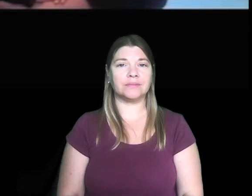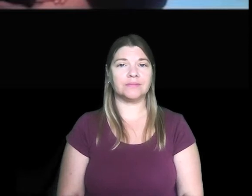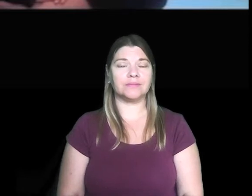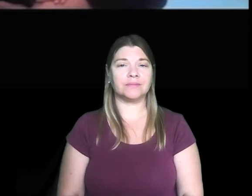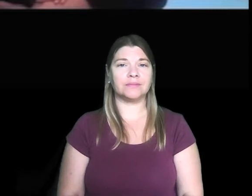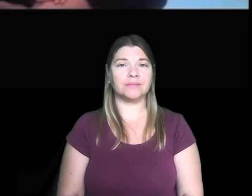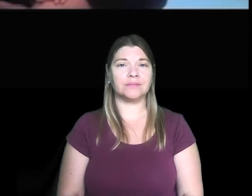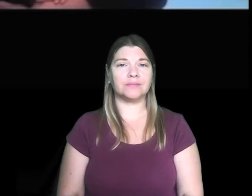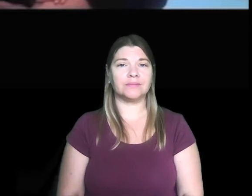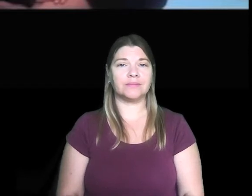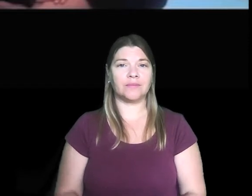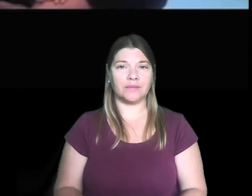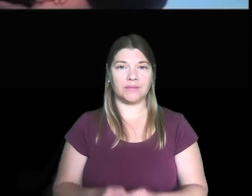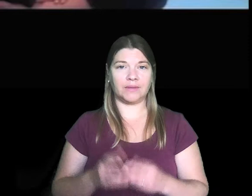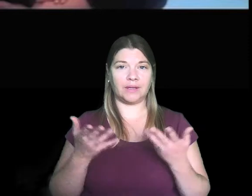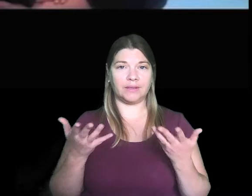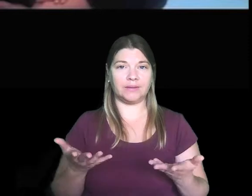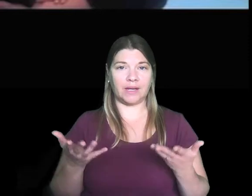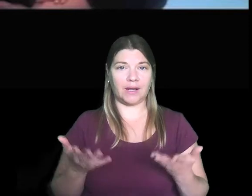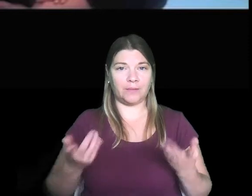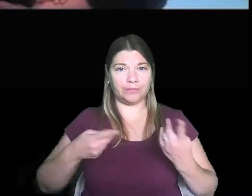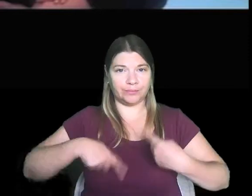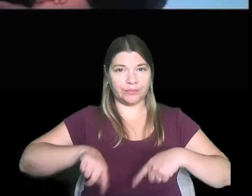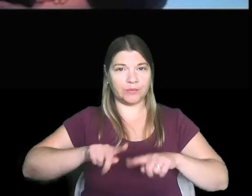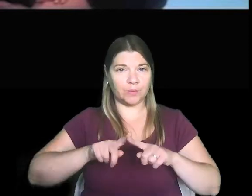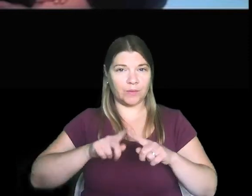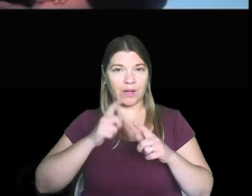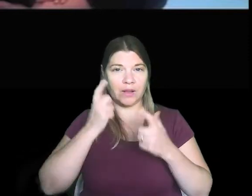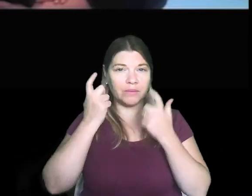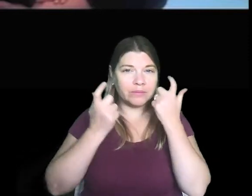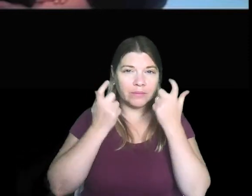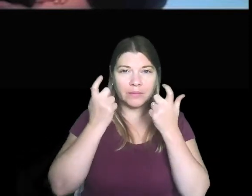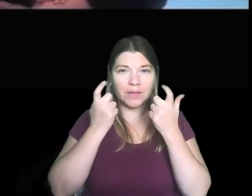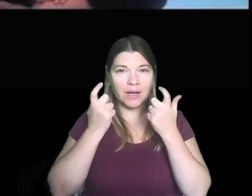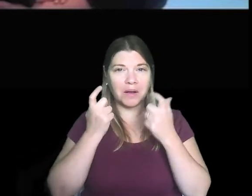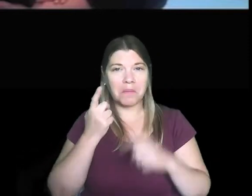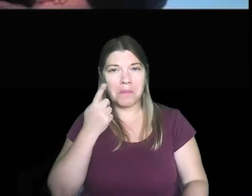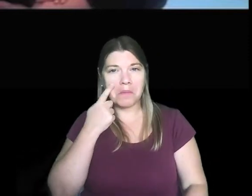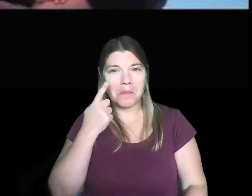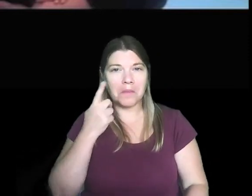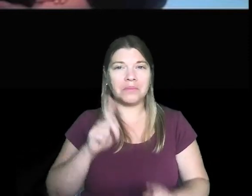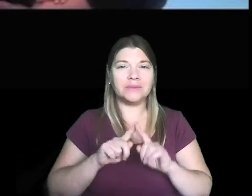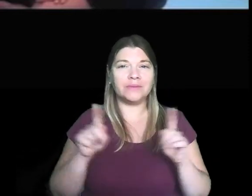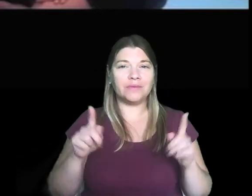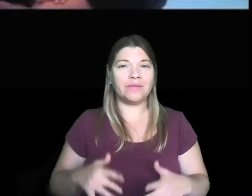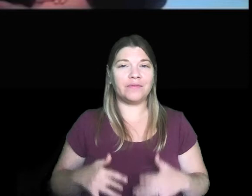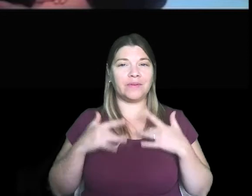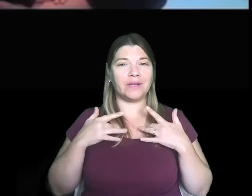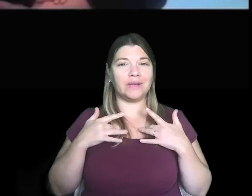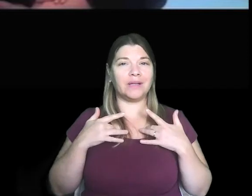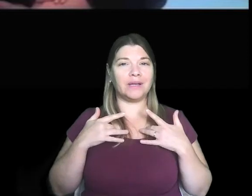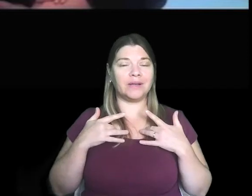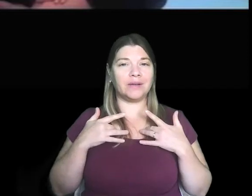Thinking more specifically now, we will explore some of the different sensations that can help us communicate what